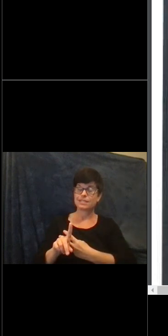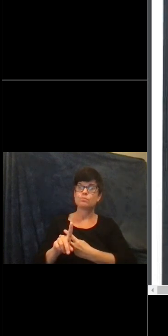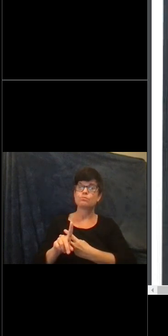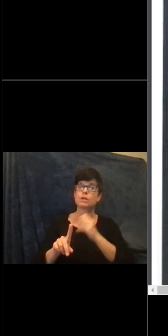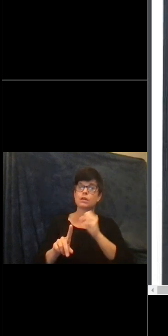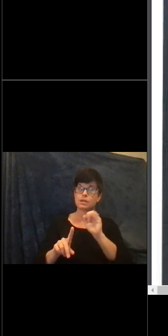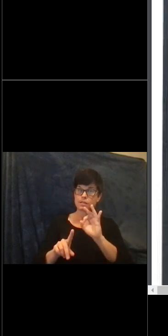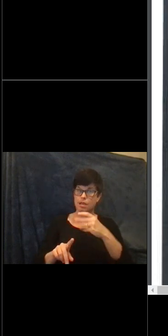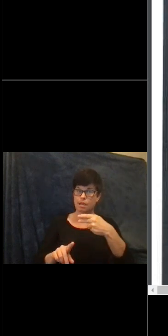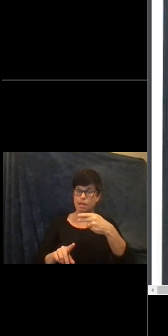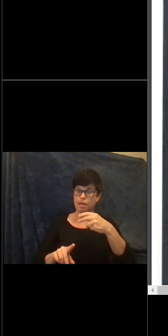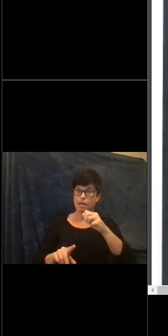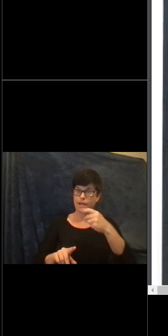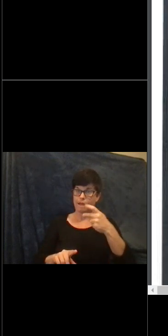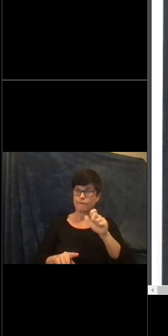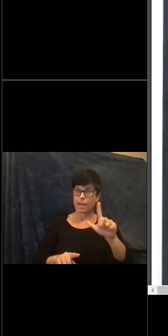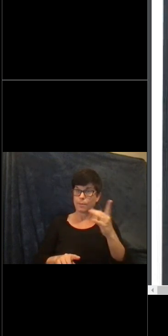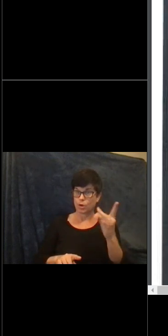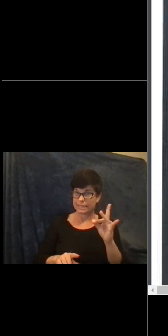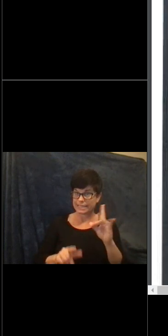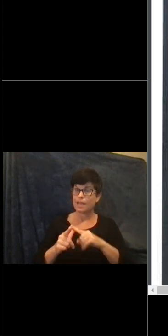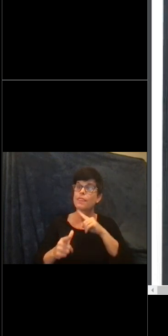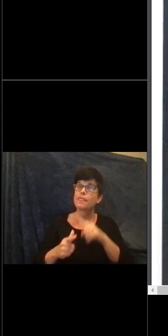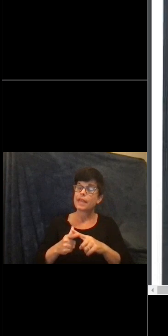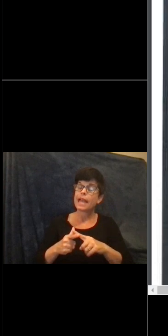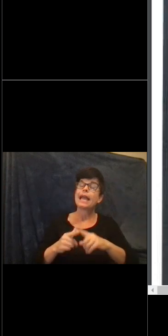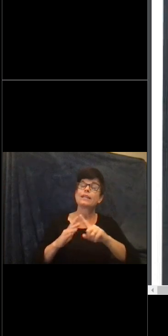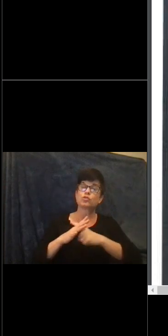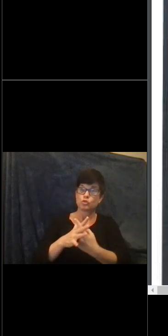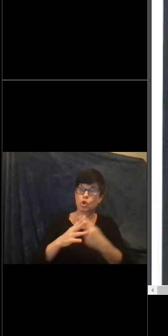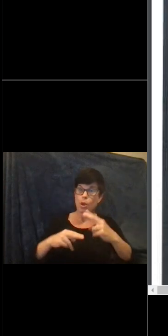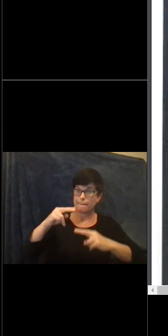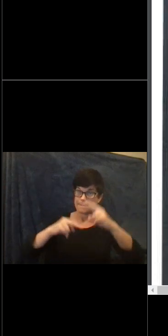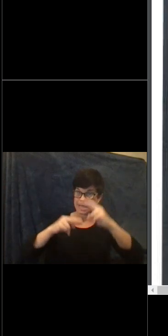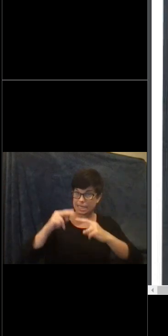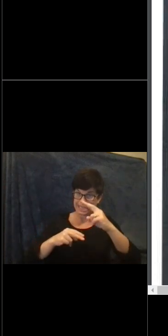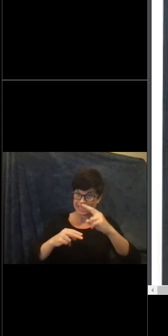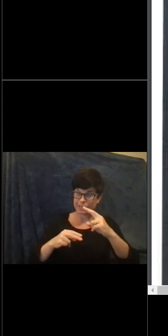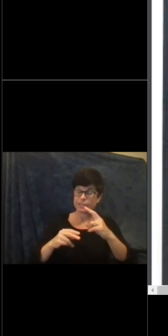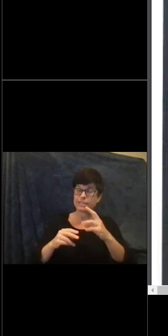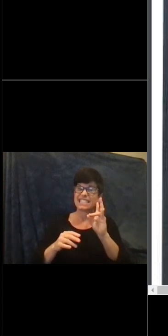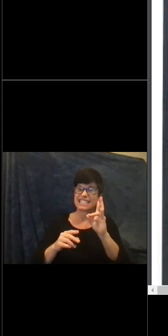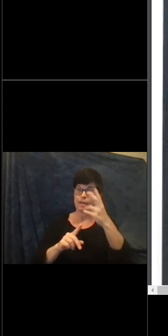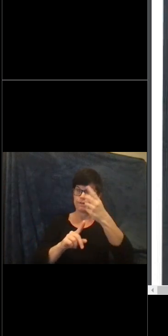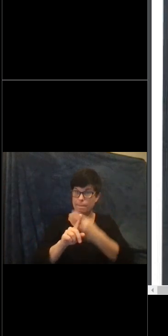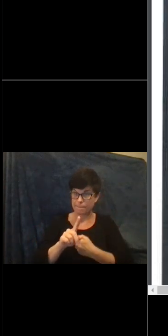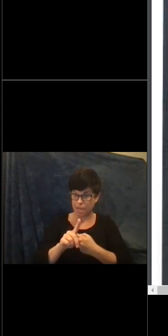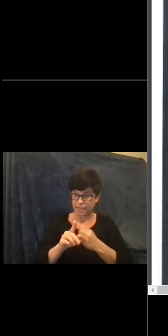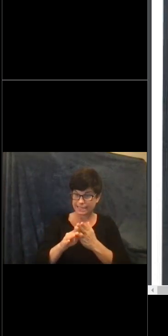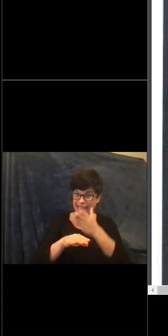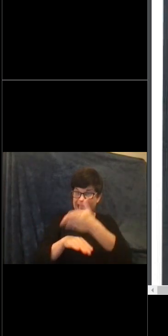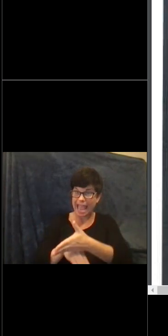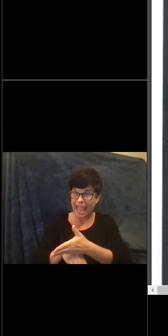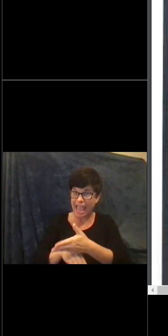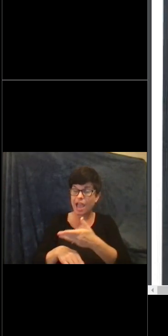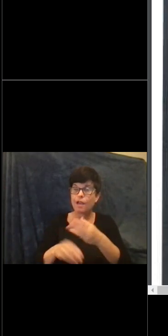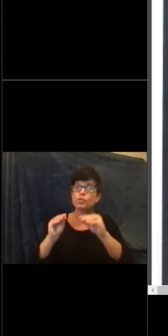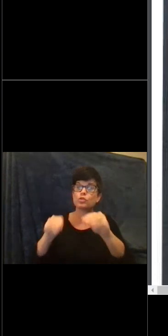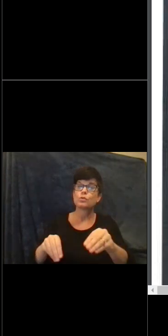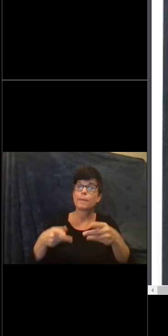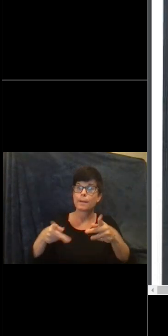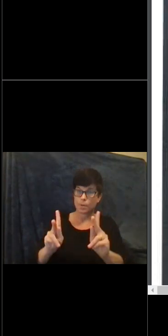April 18th. Thereafter, commence construction 7 months after the submittal for permits, within 30 days of